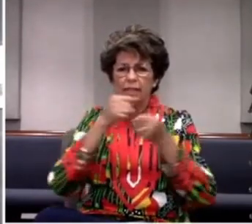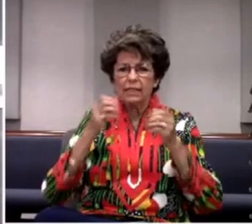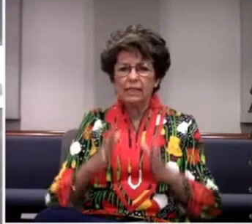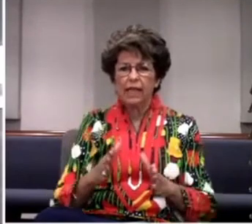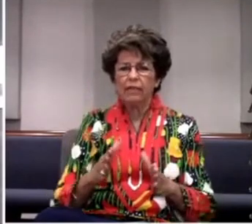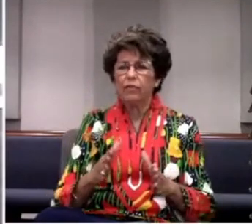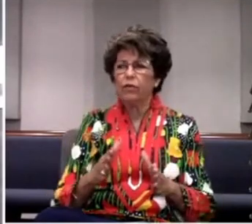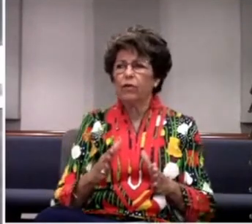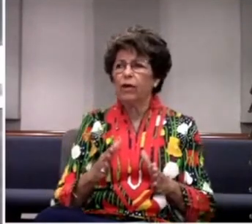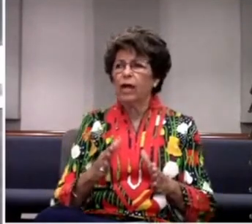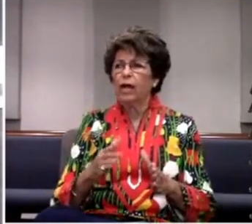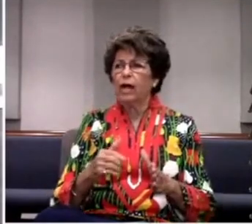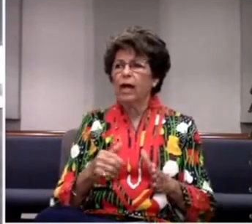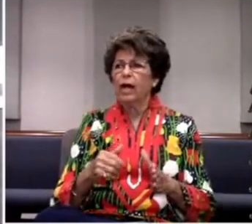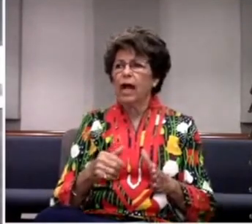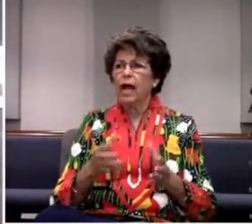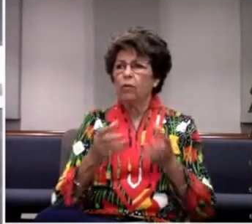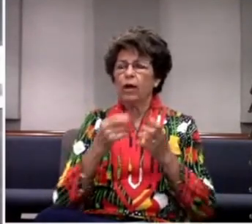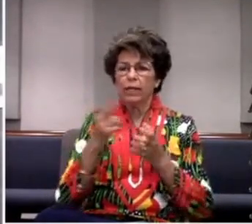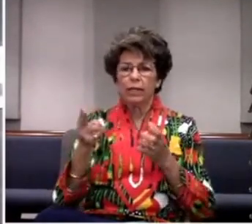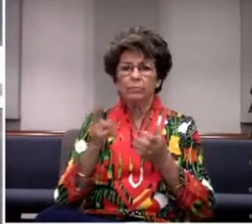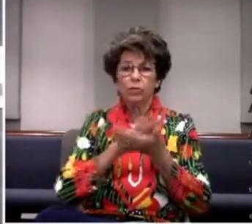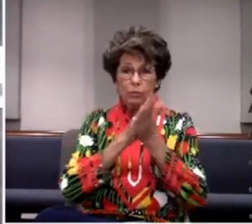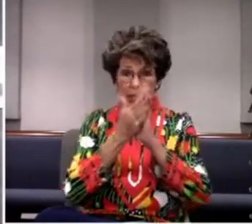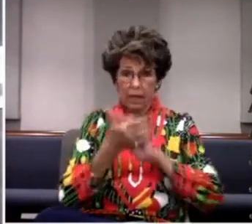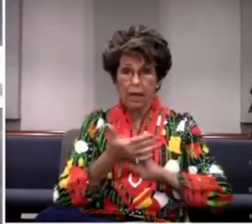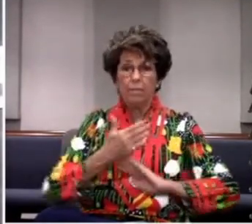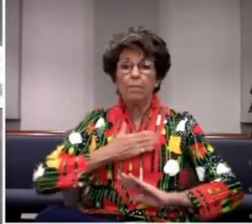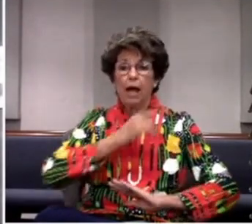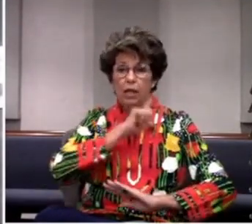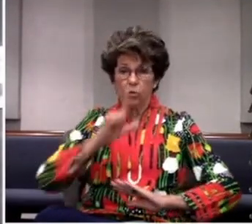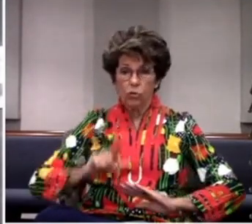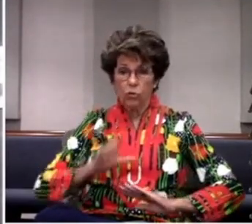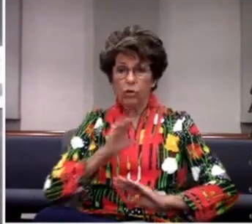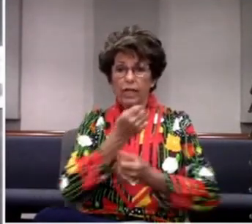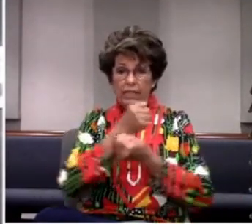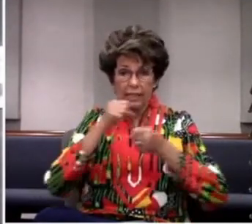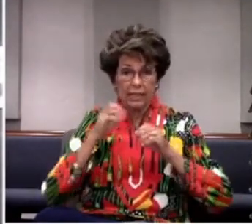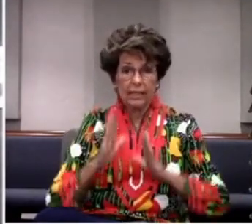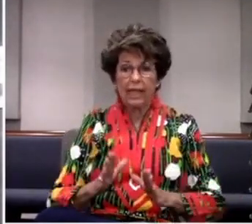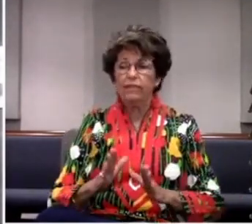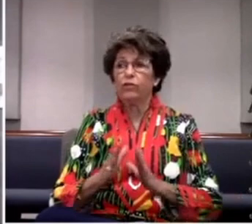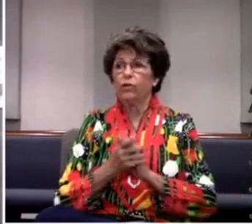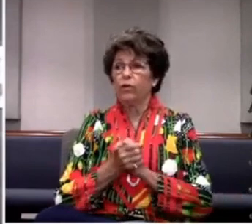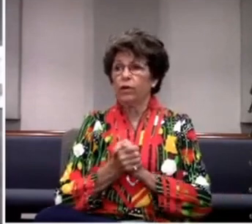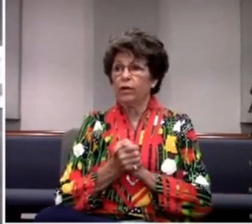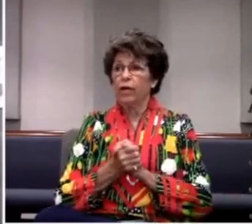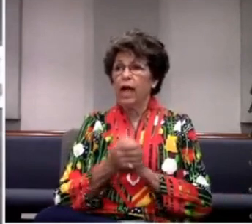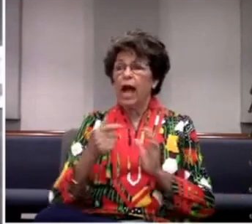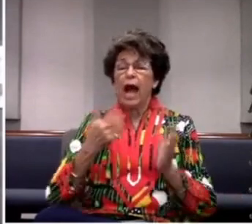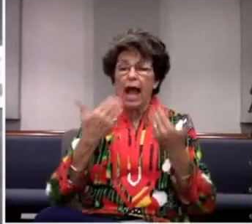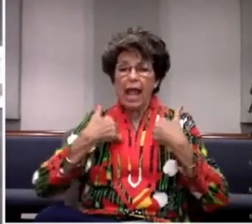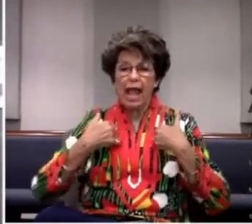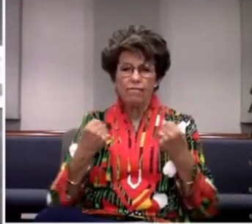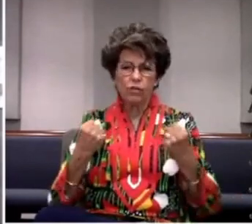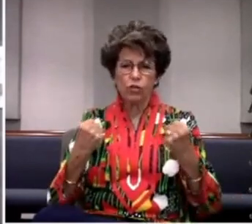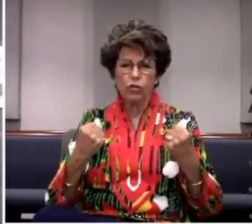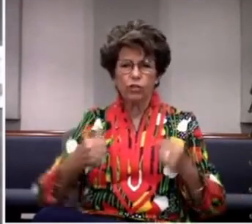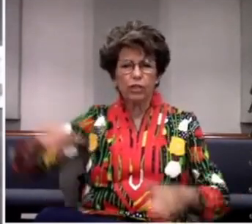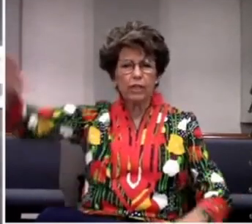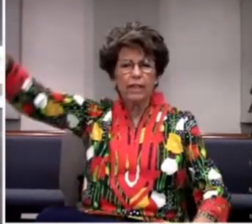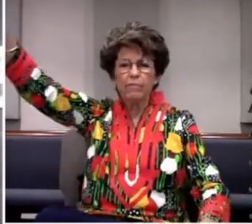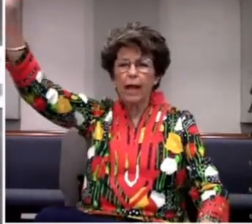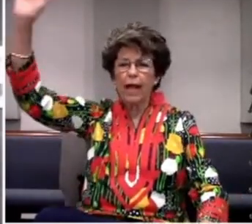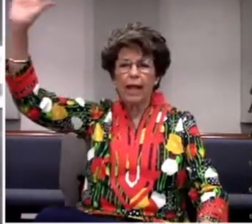my heart, I asked him to be my Lord and Savior. Don't call me at my name. Don't embarrass me. But I'll have enough courage to lift my hand and let you